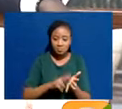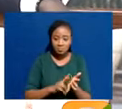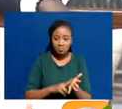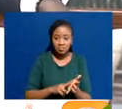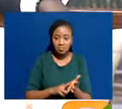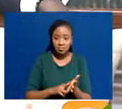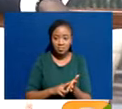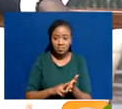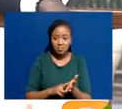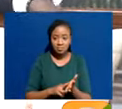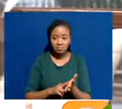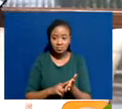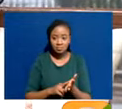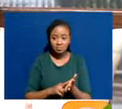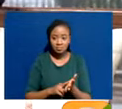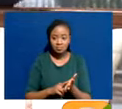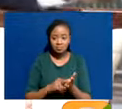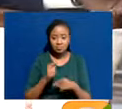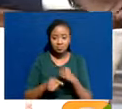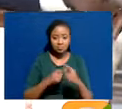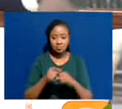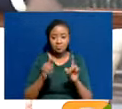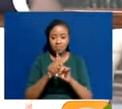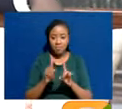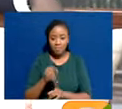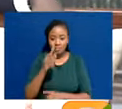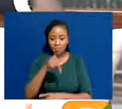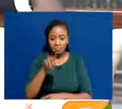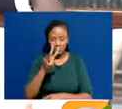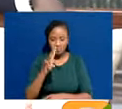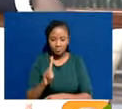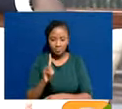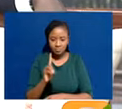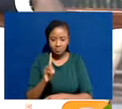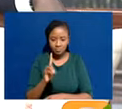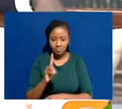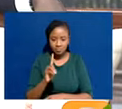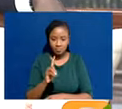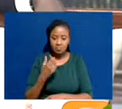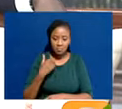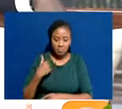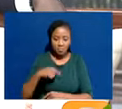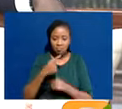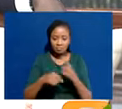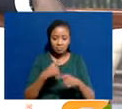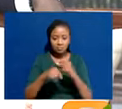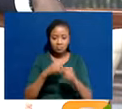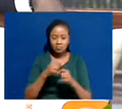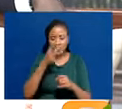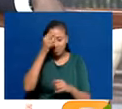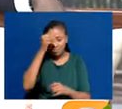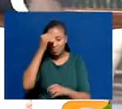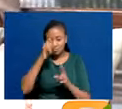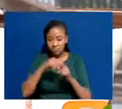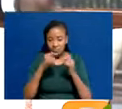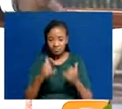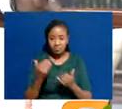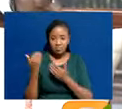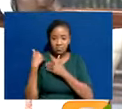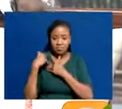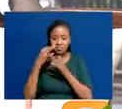come register that way? And so we've done, PwC did a survey, I've gone through it. It's really overstated. But it's now about accountability. That's why we're going